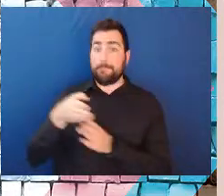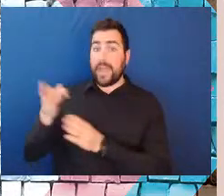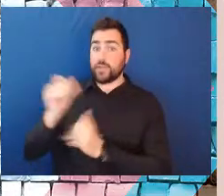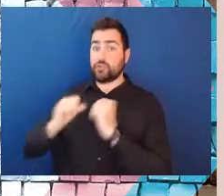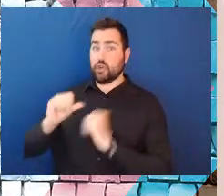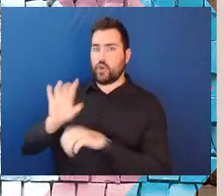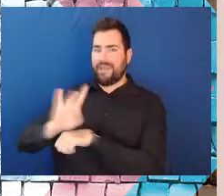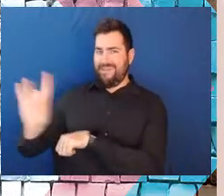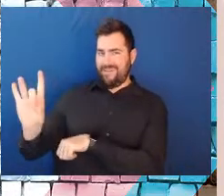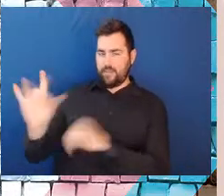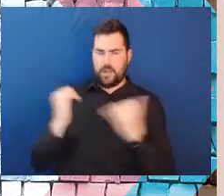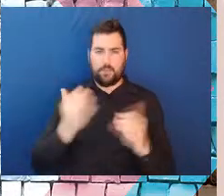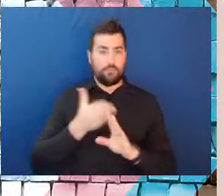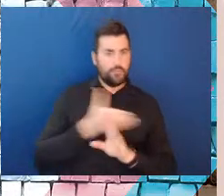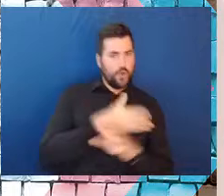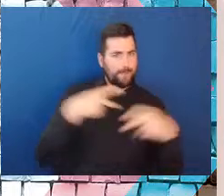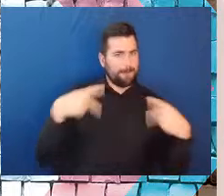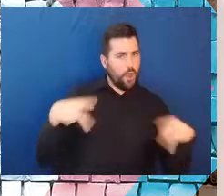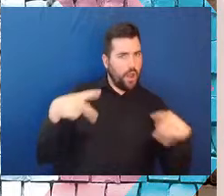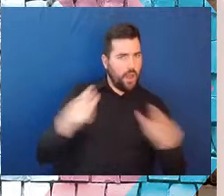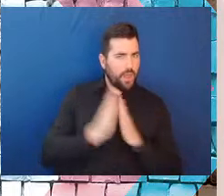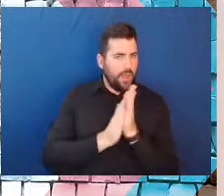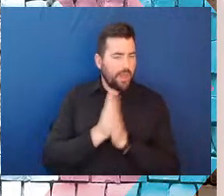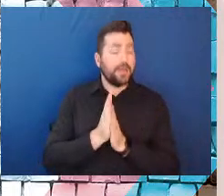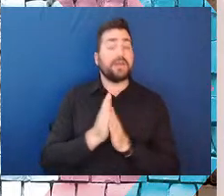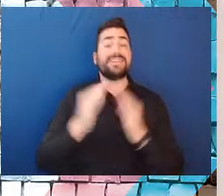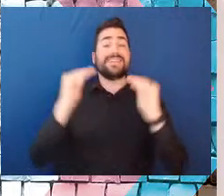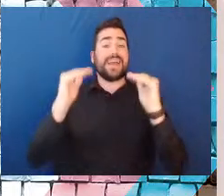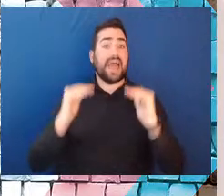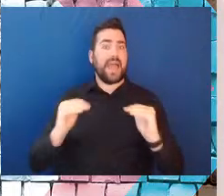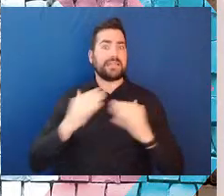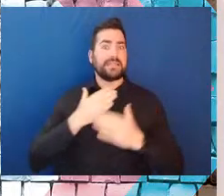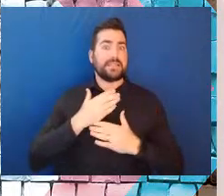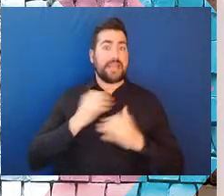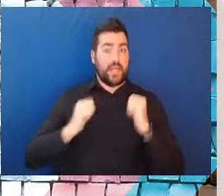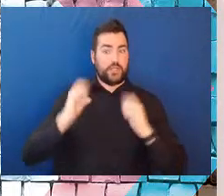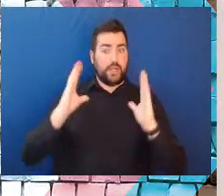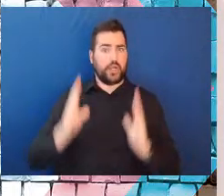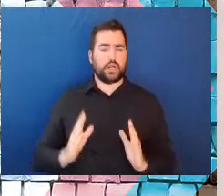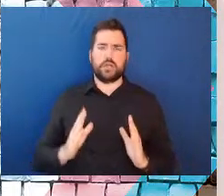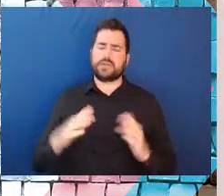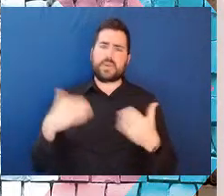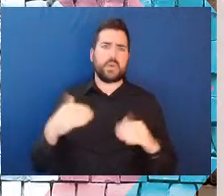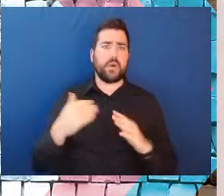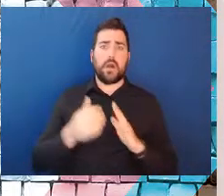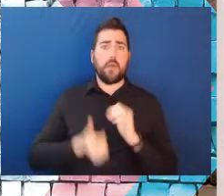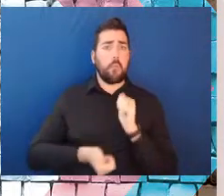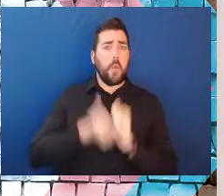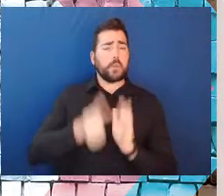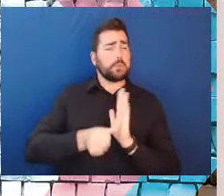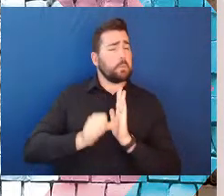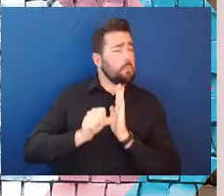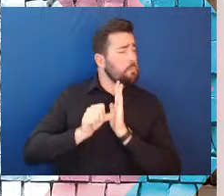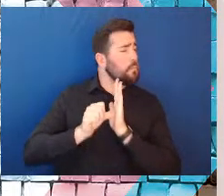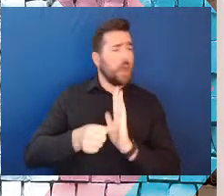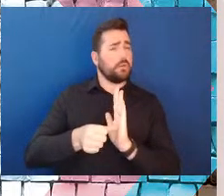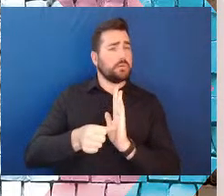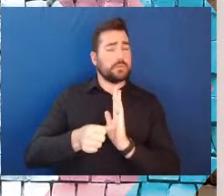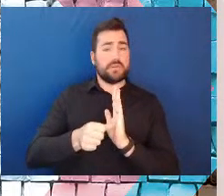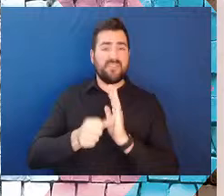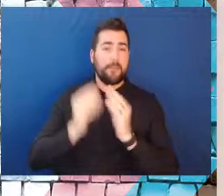to move right along, everyone. This next entertainer is one of the most impressive makeup artists I know, has a very